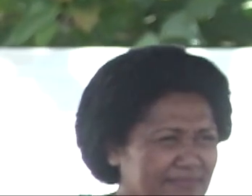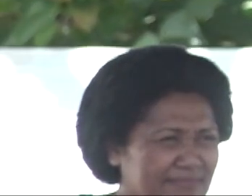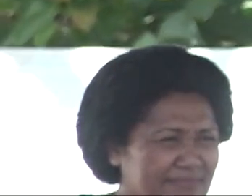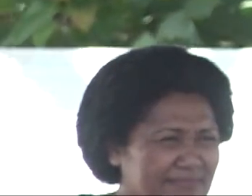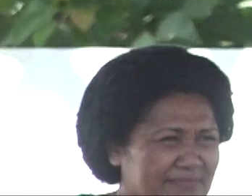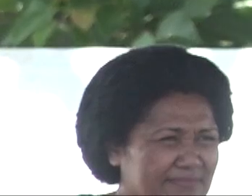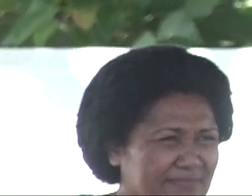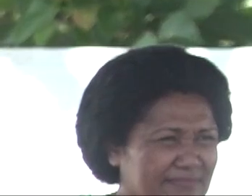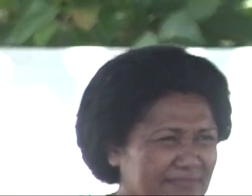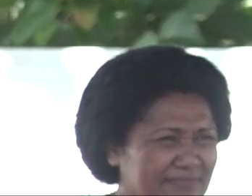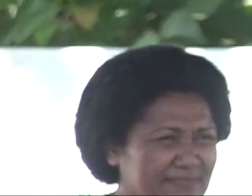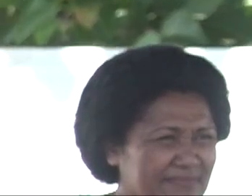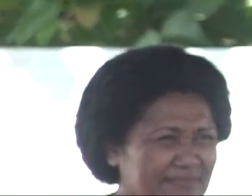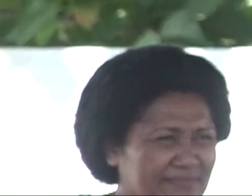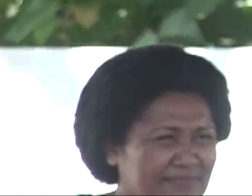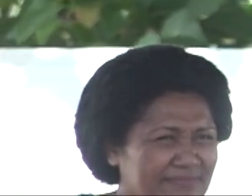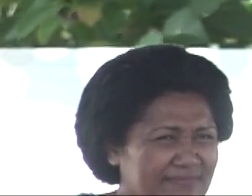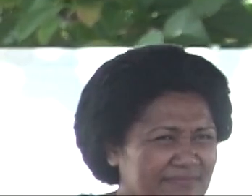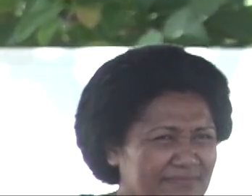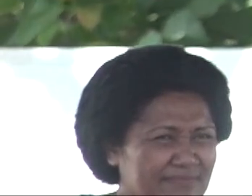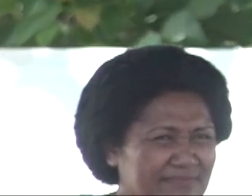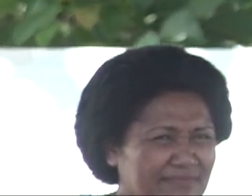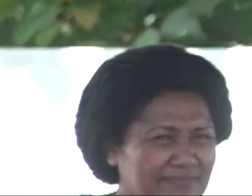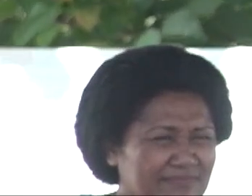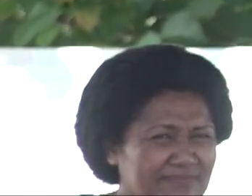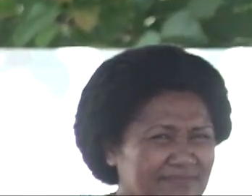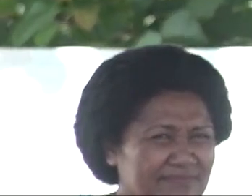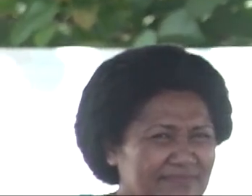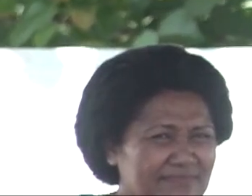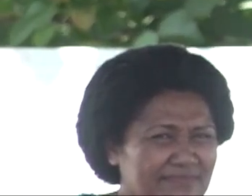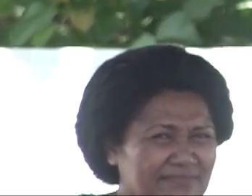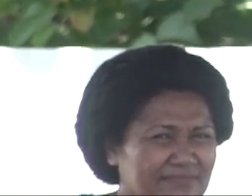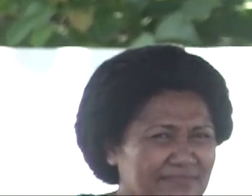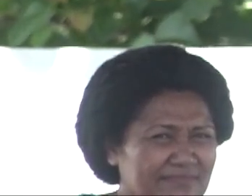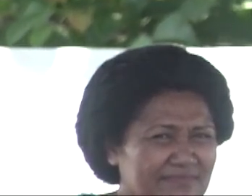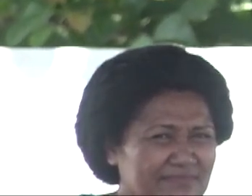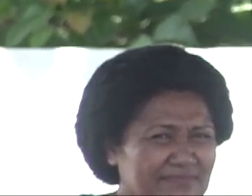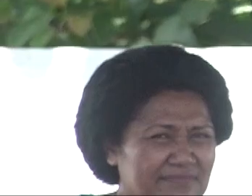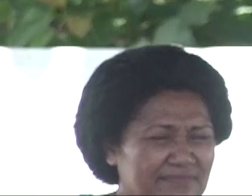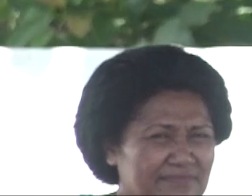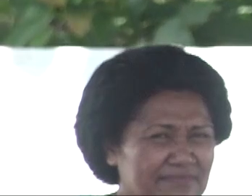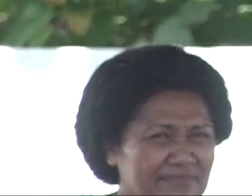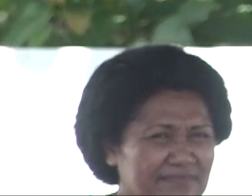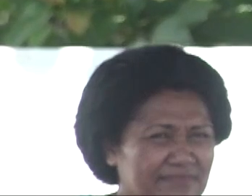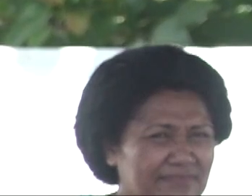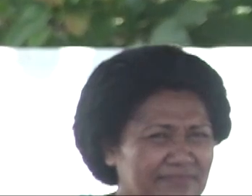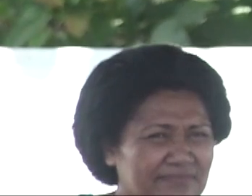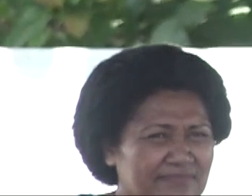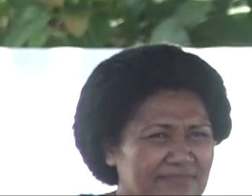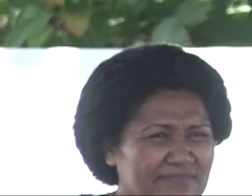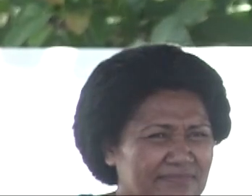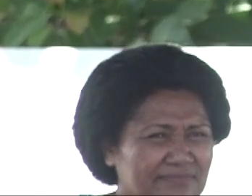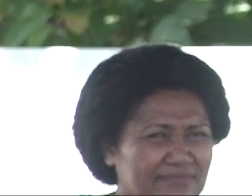turanga na kasilibu na toke na bukumbuki. Kaya kamdo na turang na biti dini may tal-tal. Sandara kada